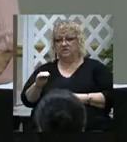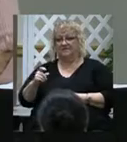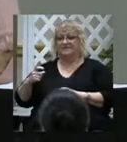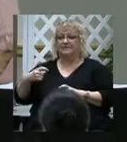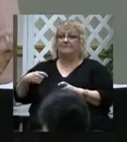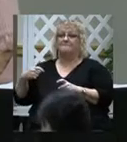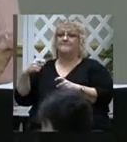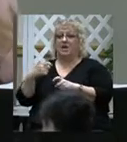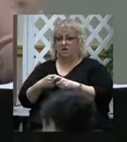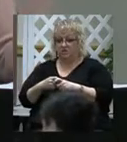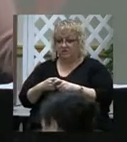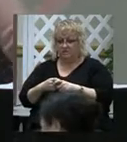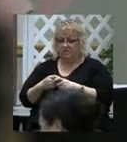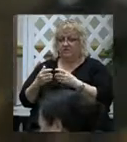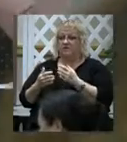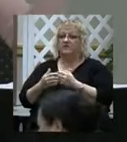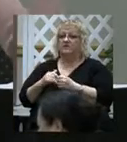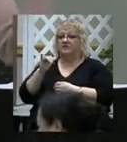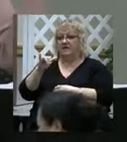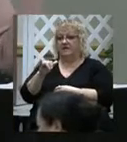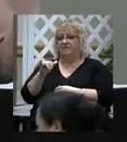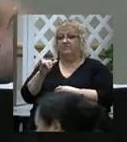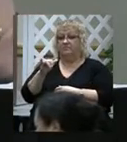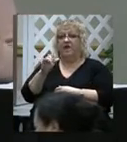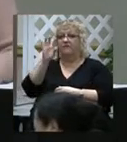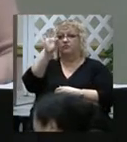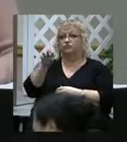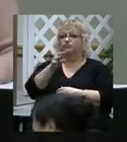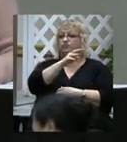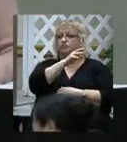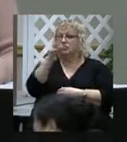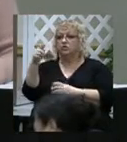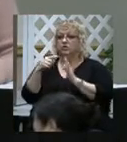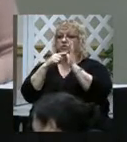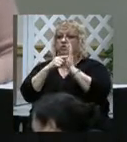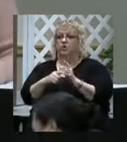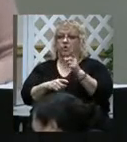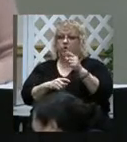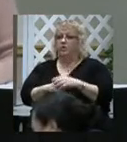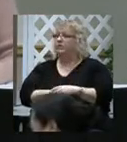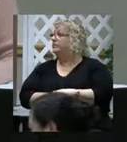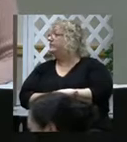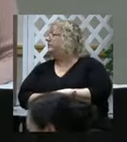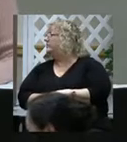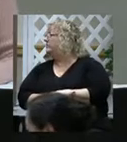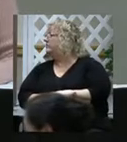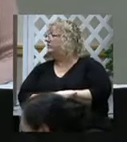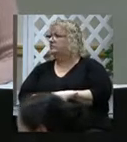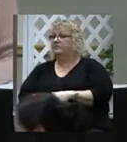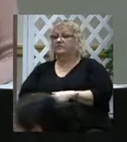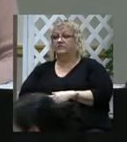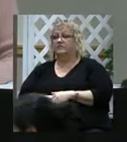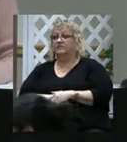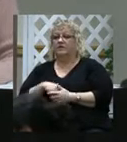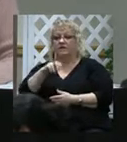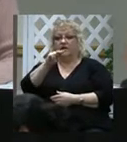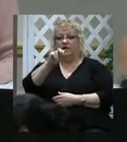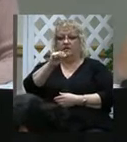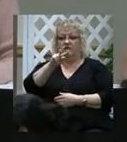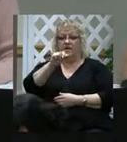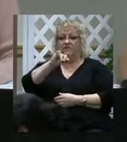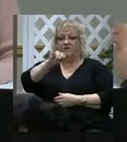Spanish. And you'll have the chart there. And then we have Navajo,